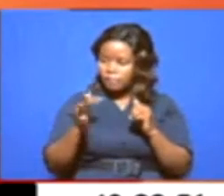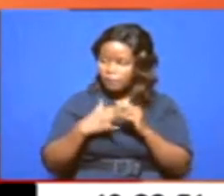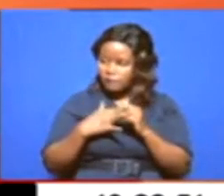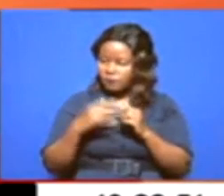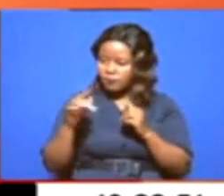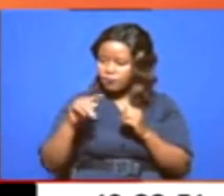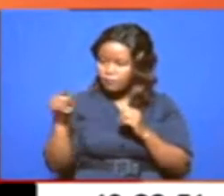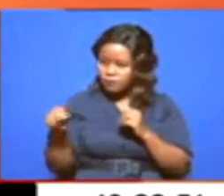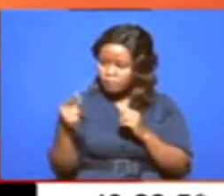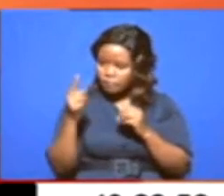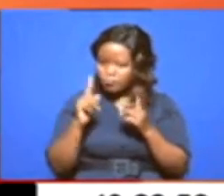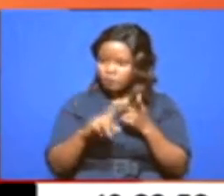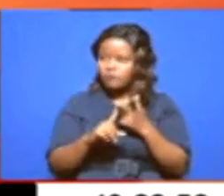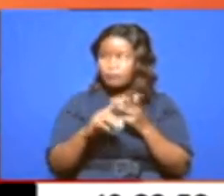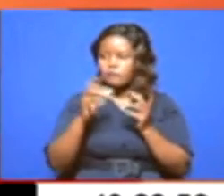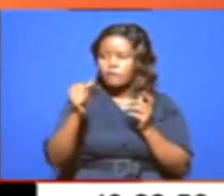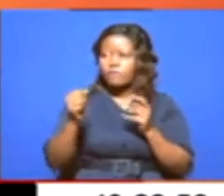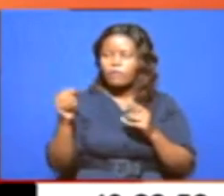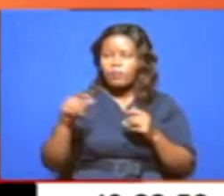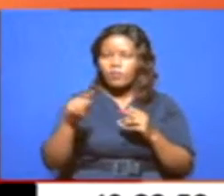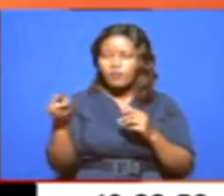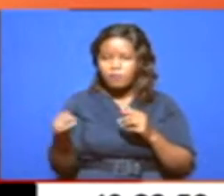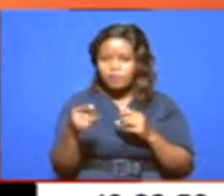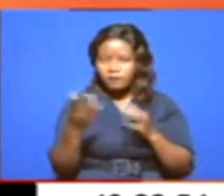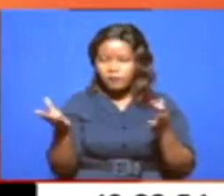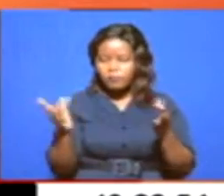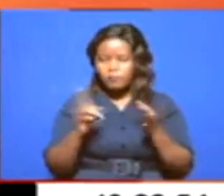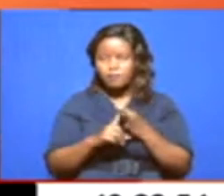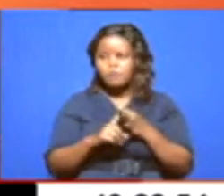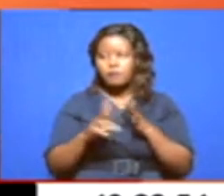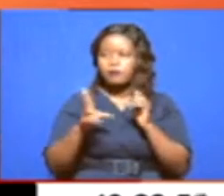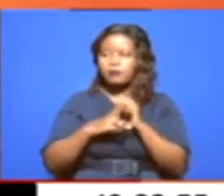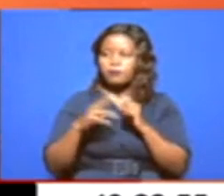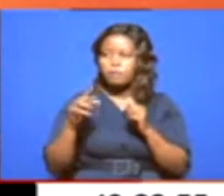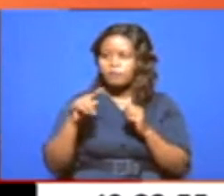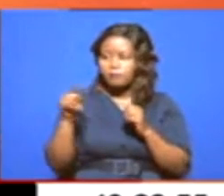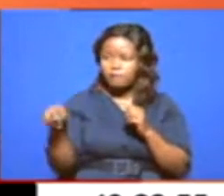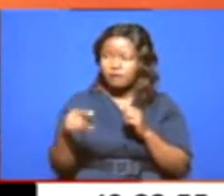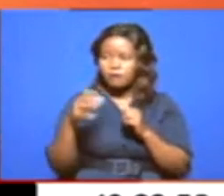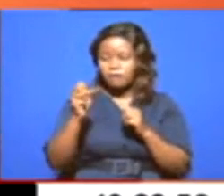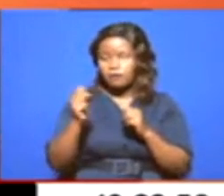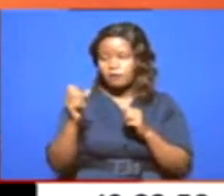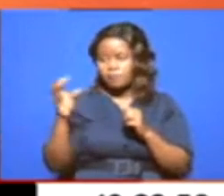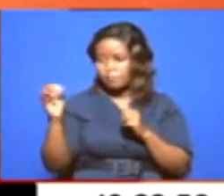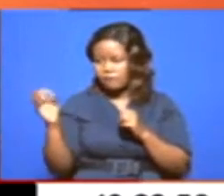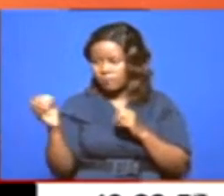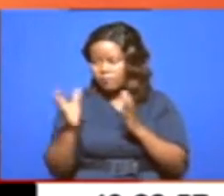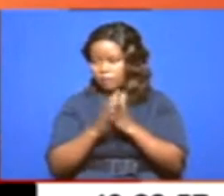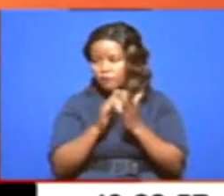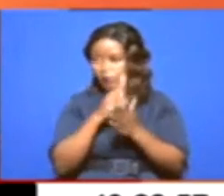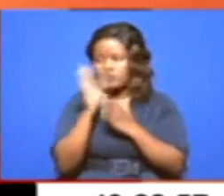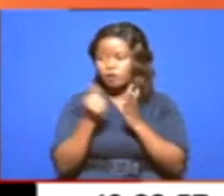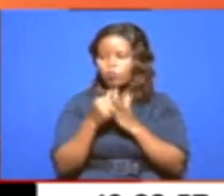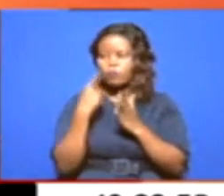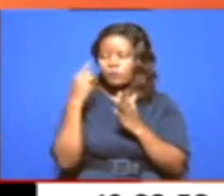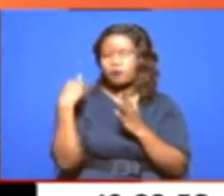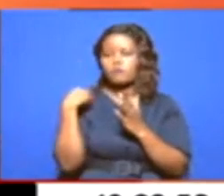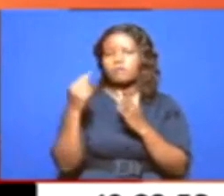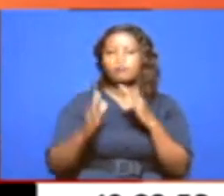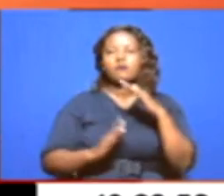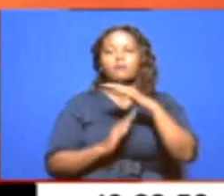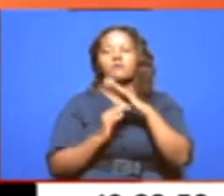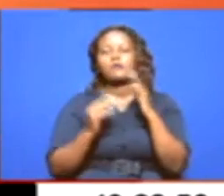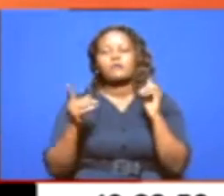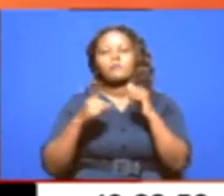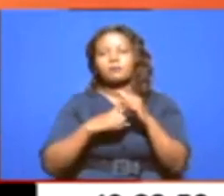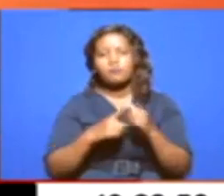5,000. And 4,500 and 4,000 up to those who are ranked sixth. So